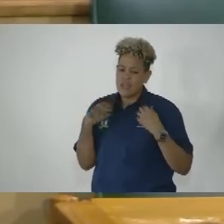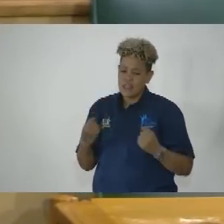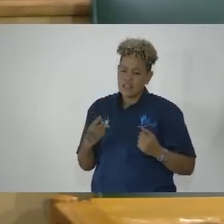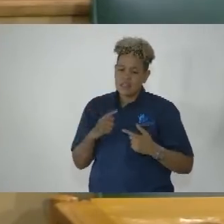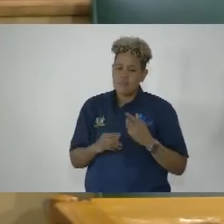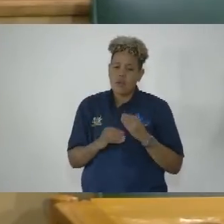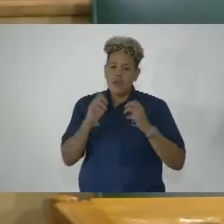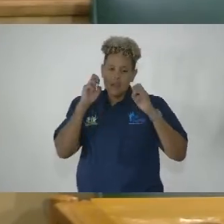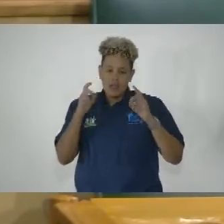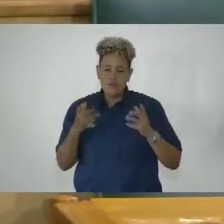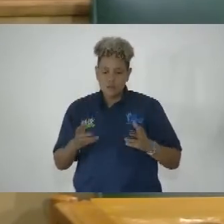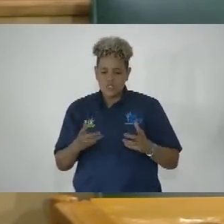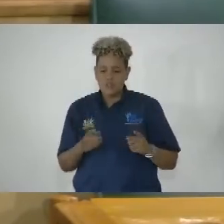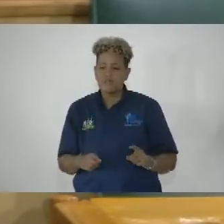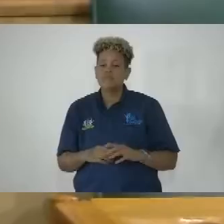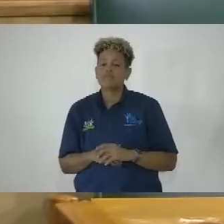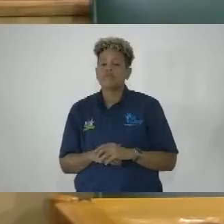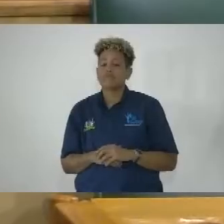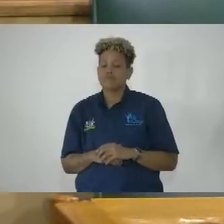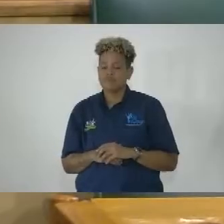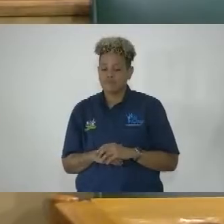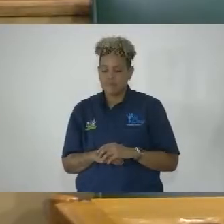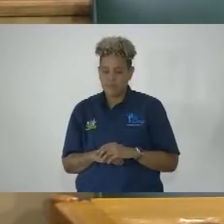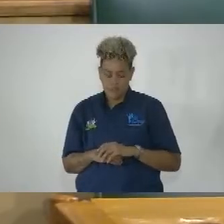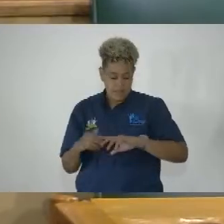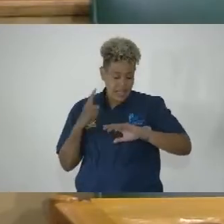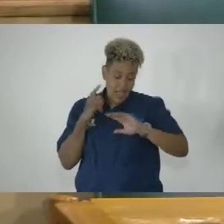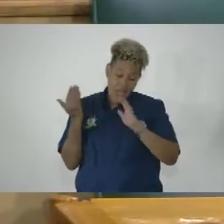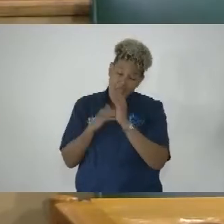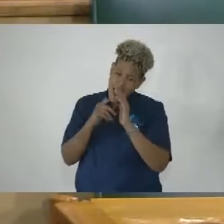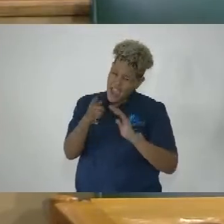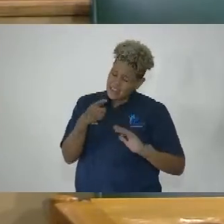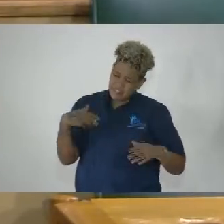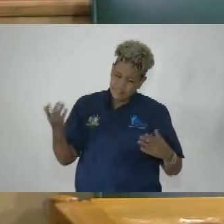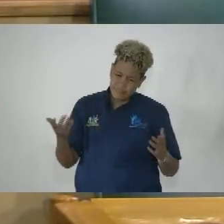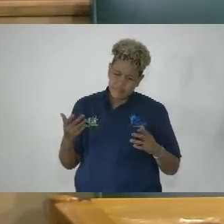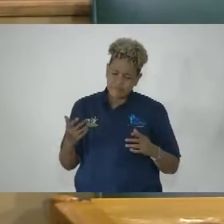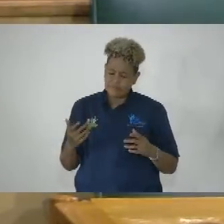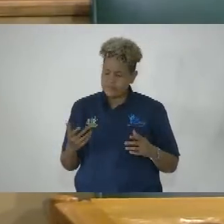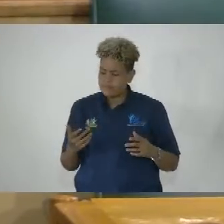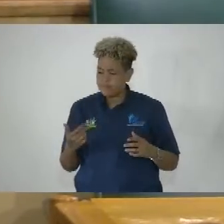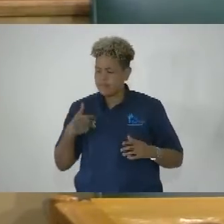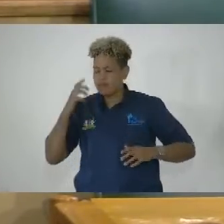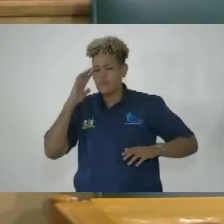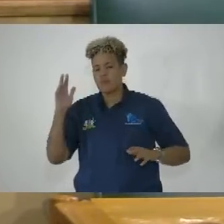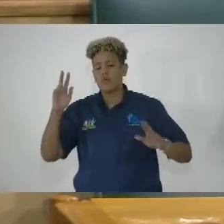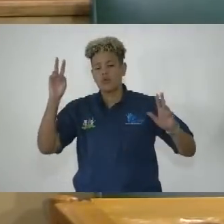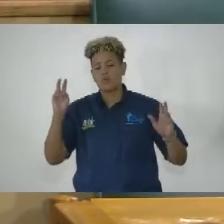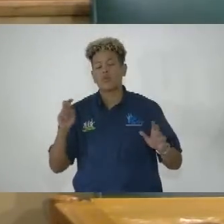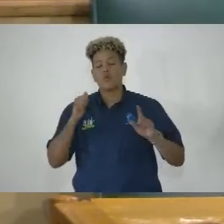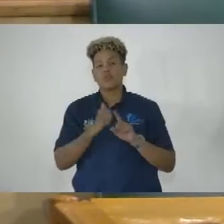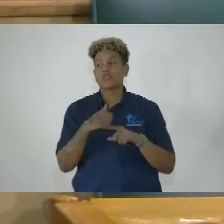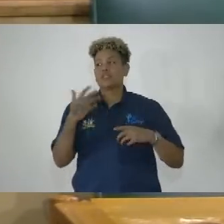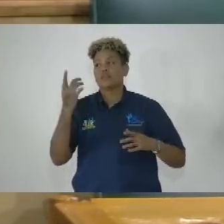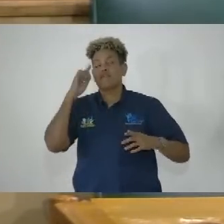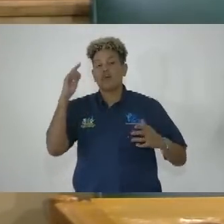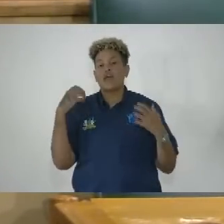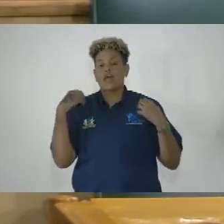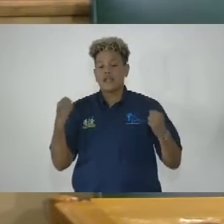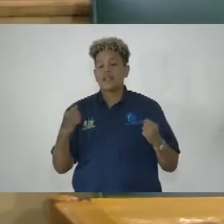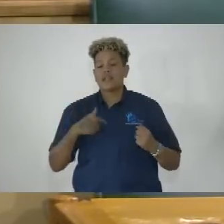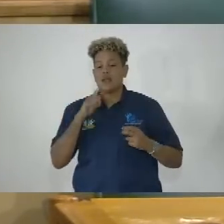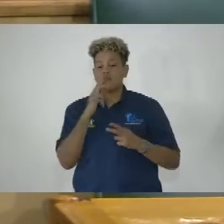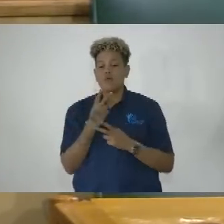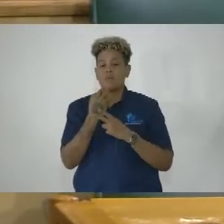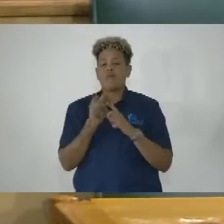and education? And again, I will quote, for health, I will borrow